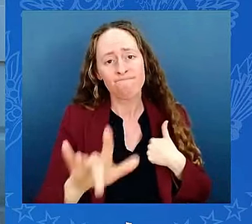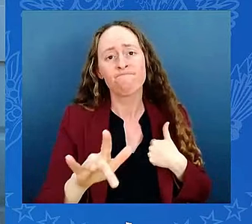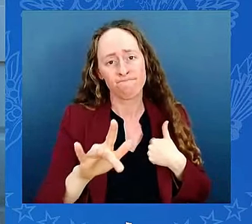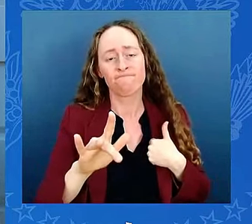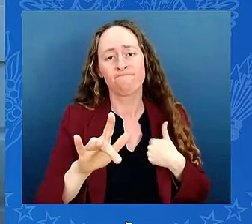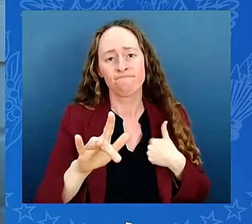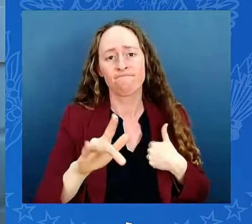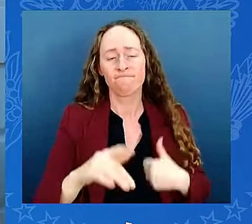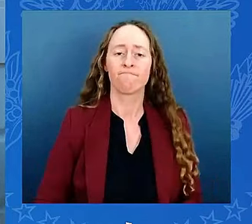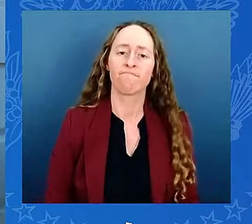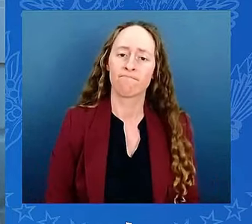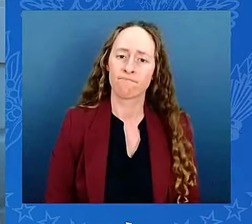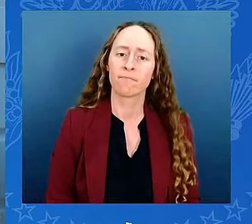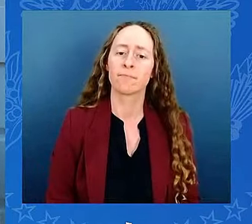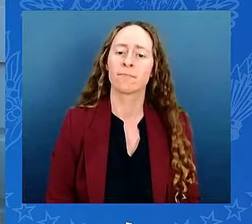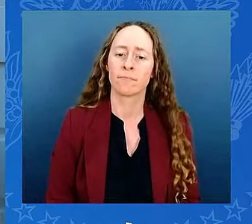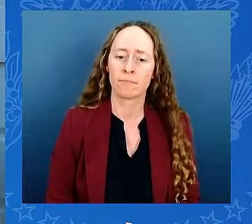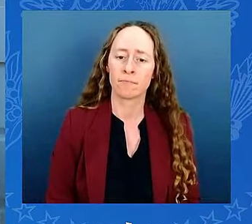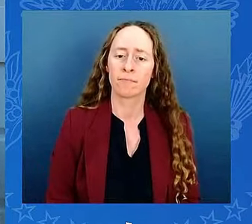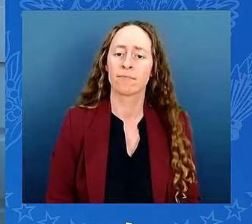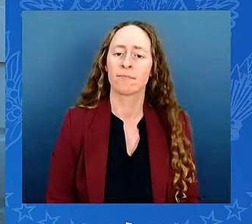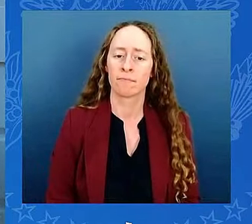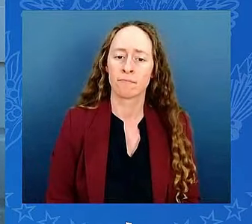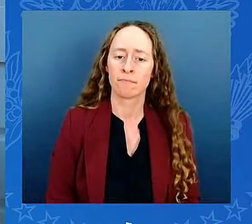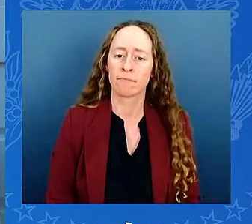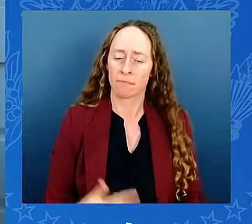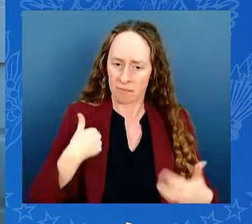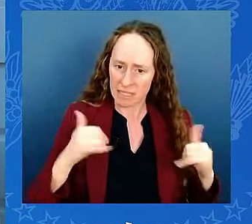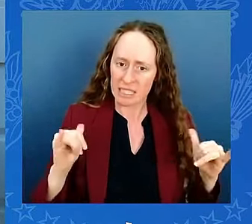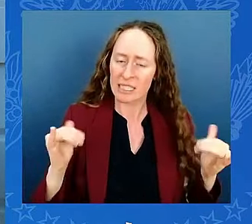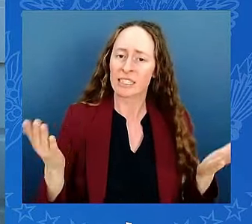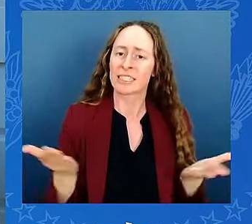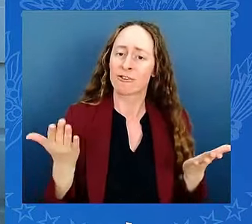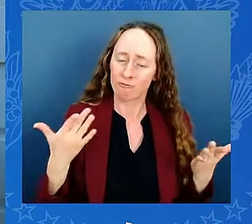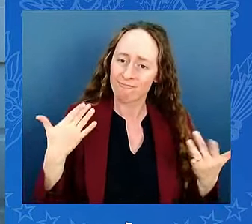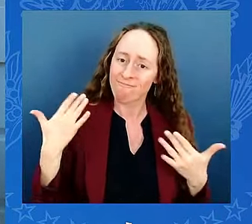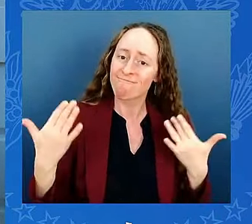And I still graduated while finishing my college football career.